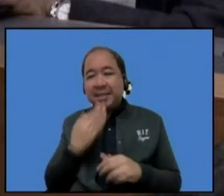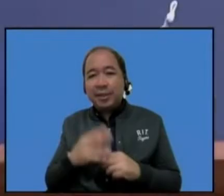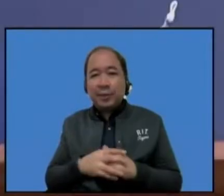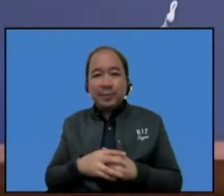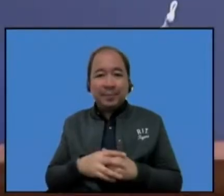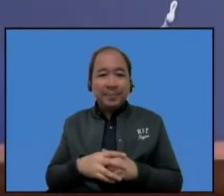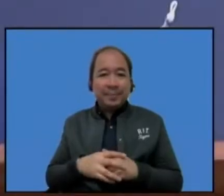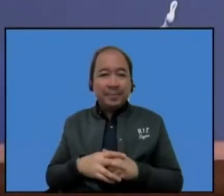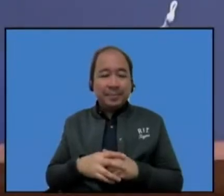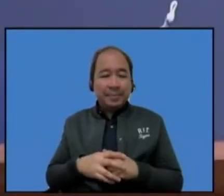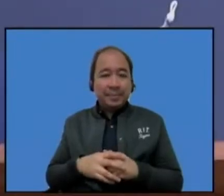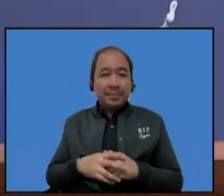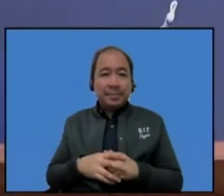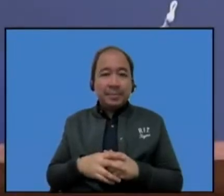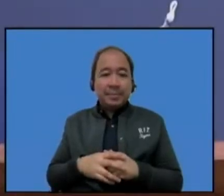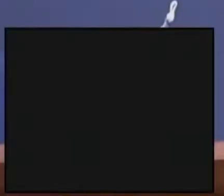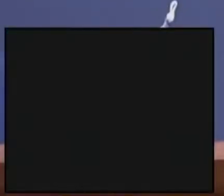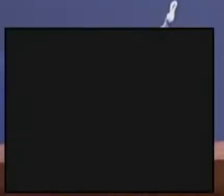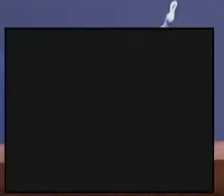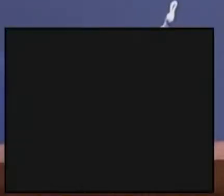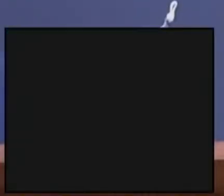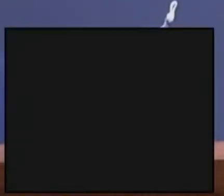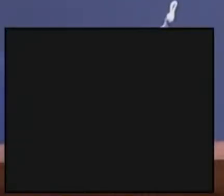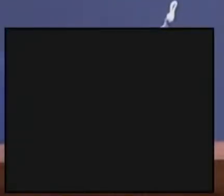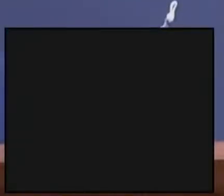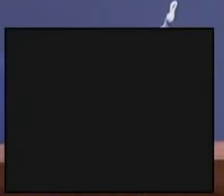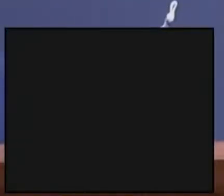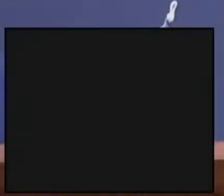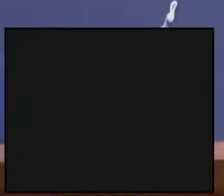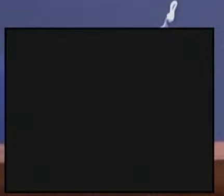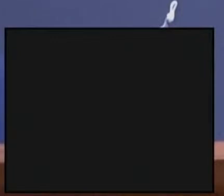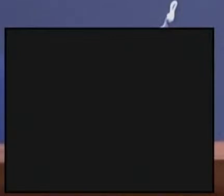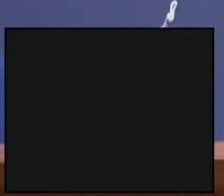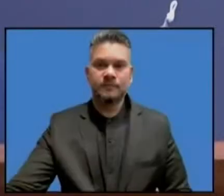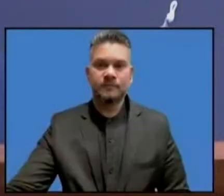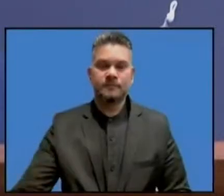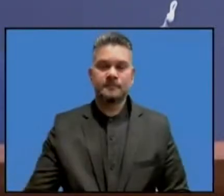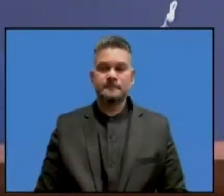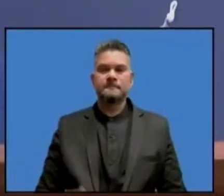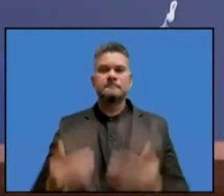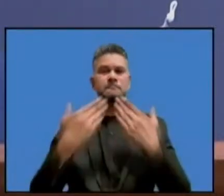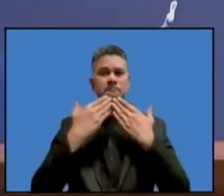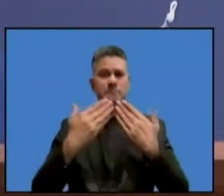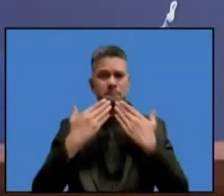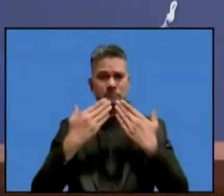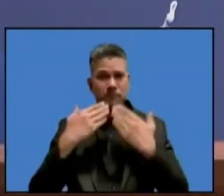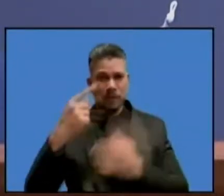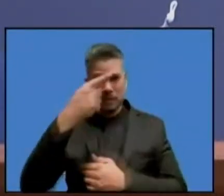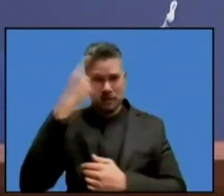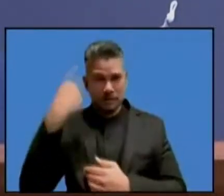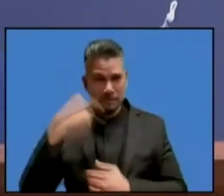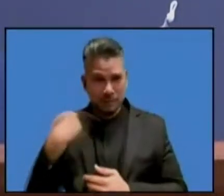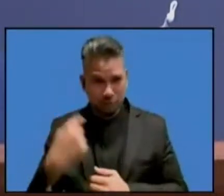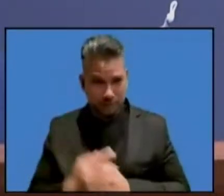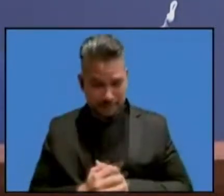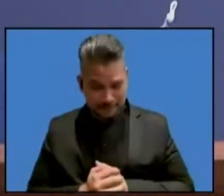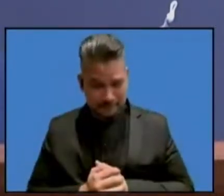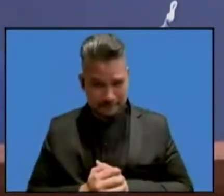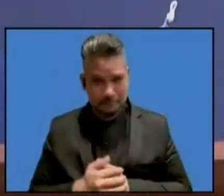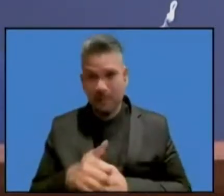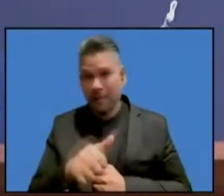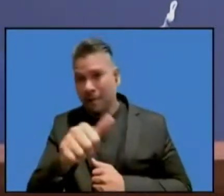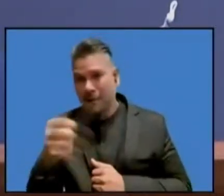I thank you so much, Azerbaijan. Are there any other government which want to make statement?